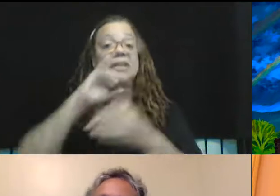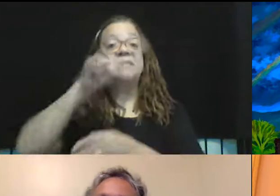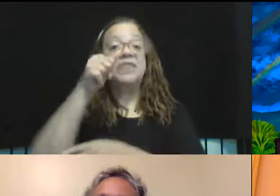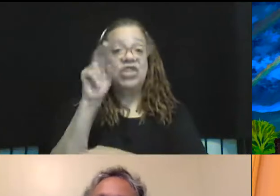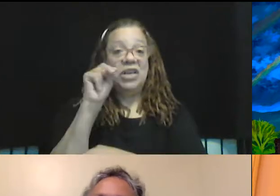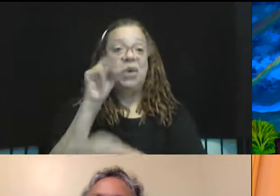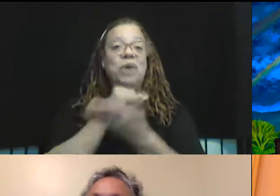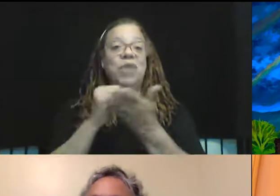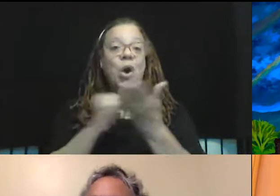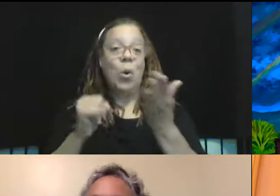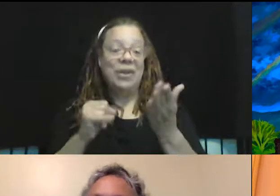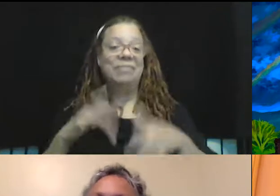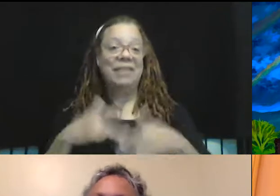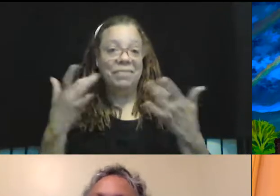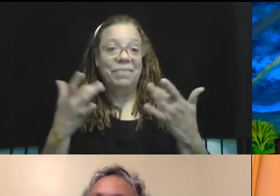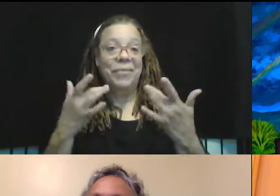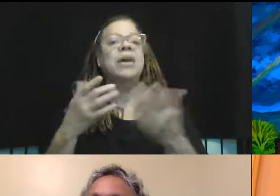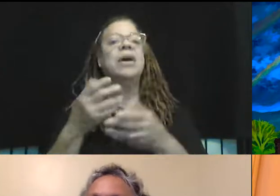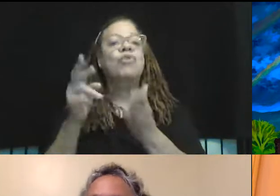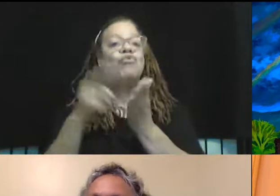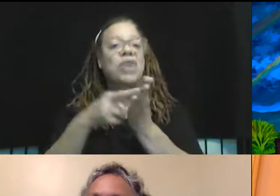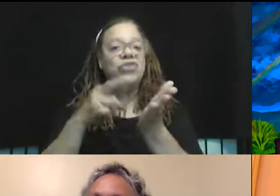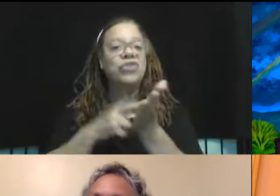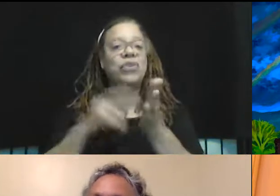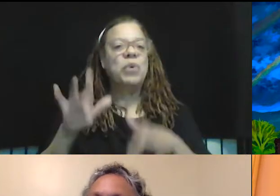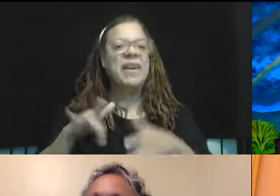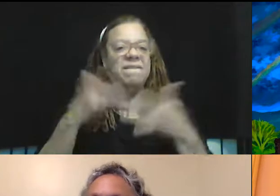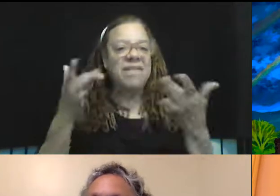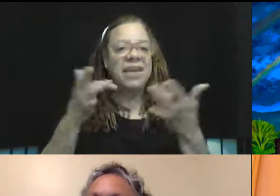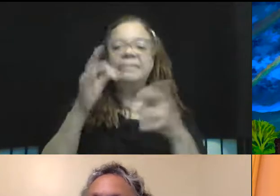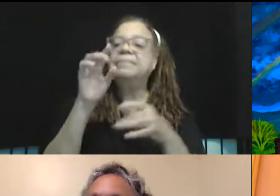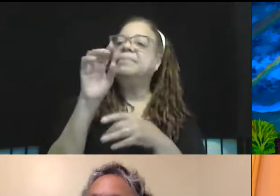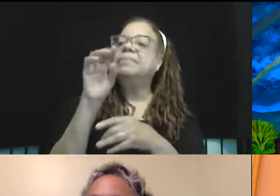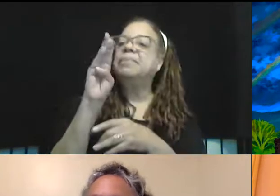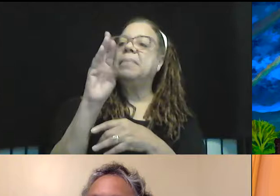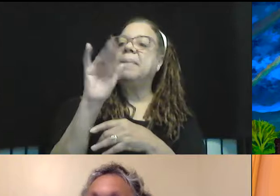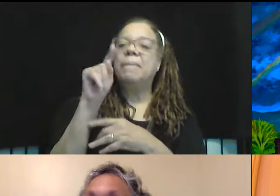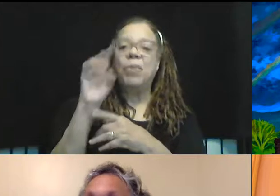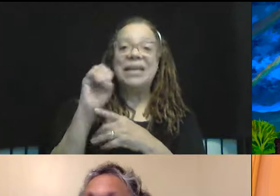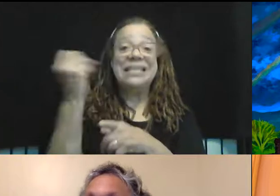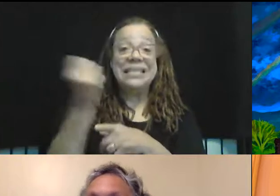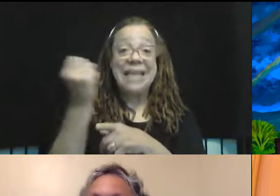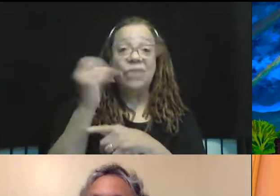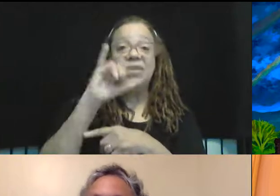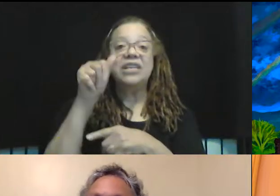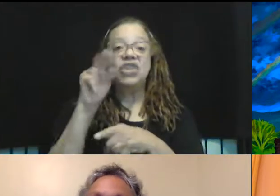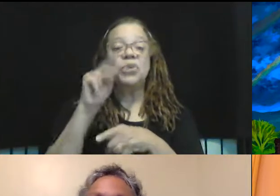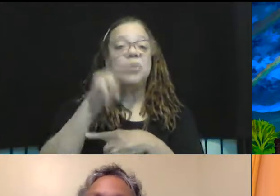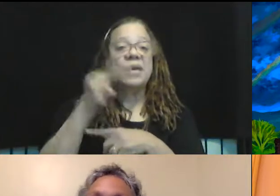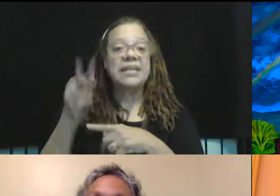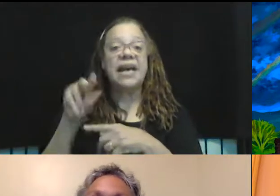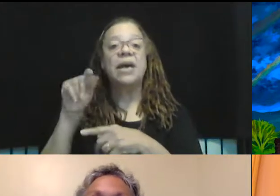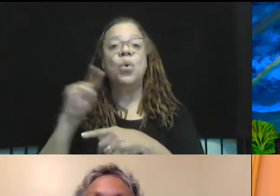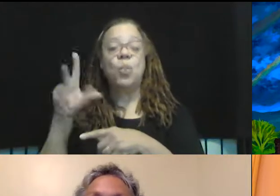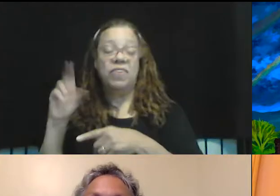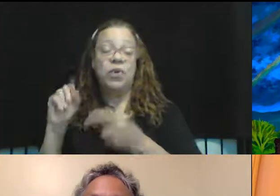Gallery. Register through Eventbrite to join us online Saturday, January 22nd from 1:30 to 2 and then